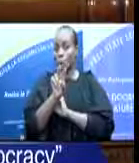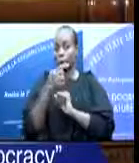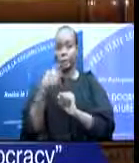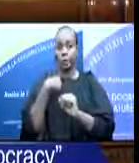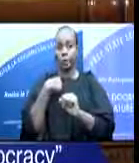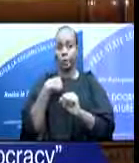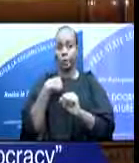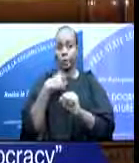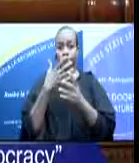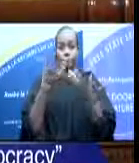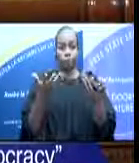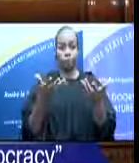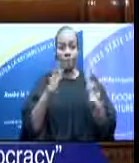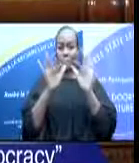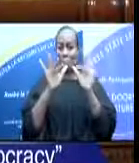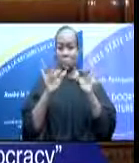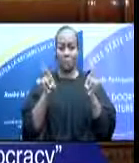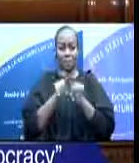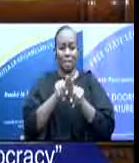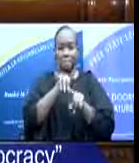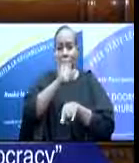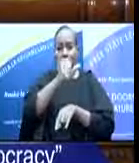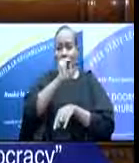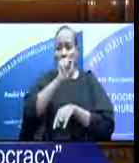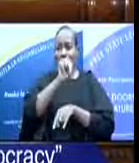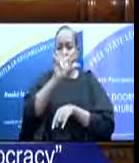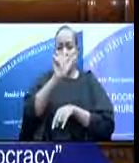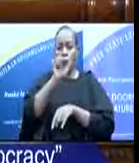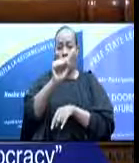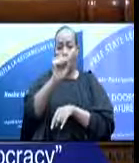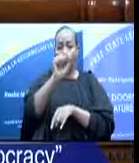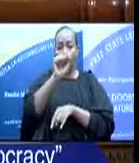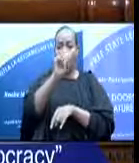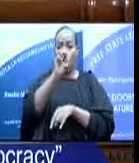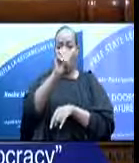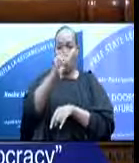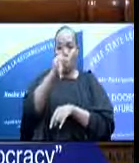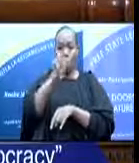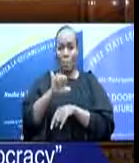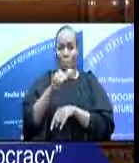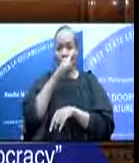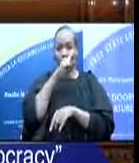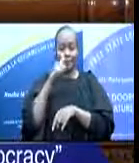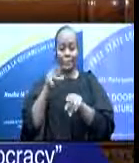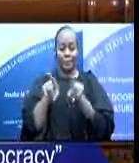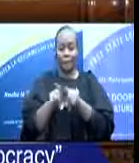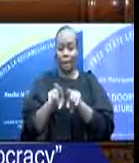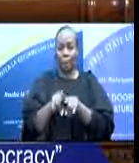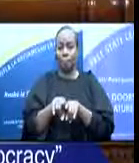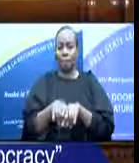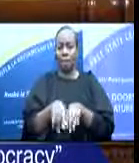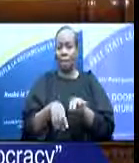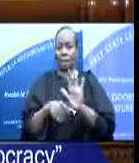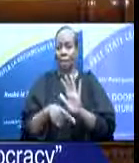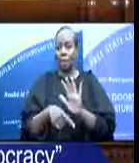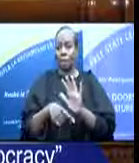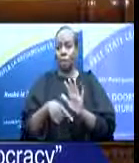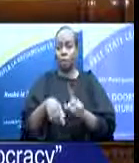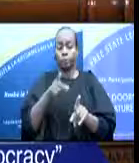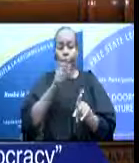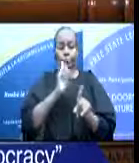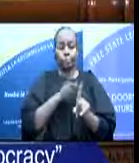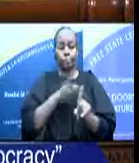comrade, Kapokiona Nyaupe, Moeza Mailente, you deliberately submit supporting evidence that